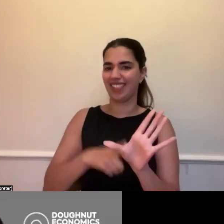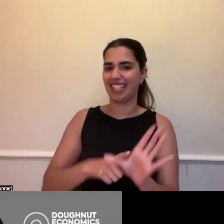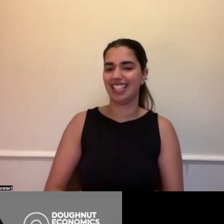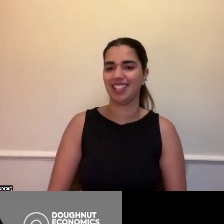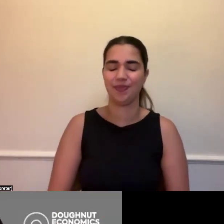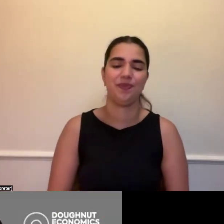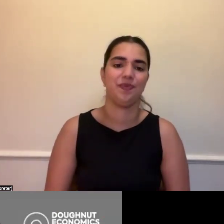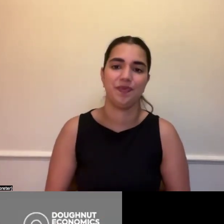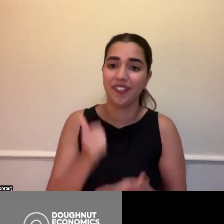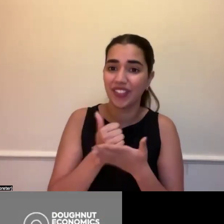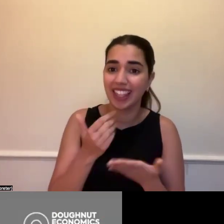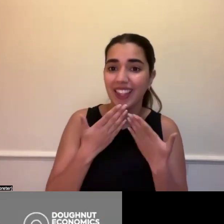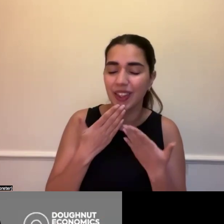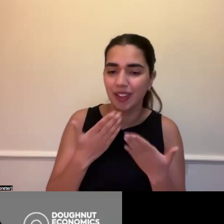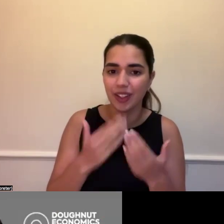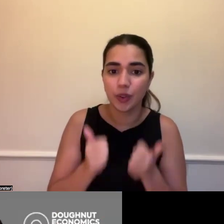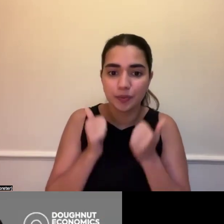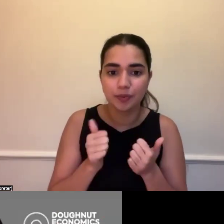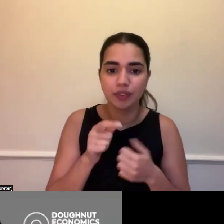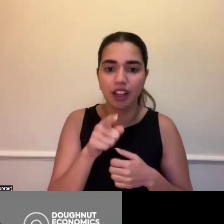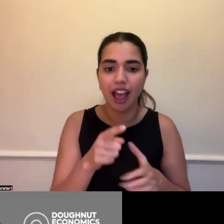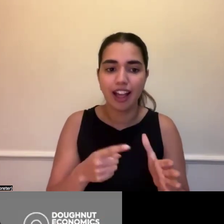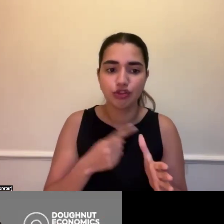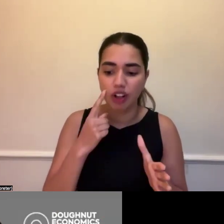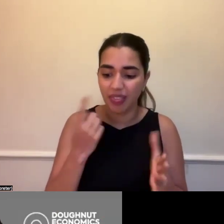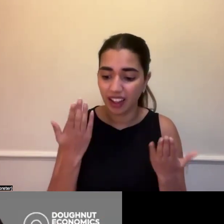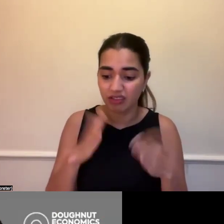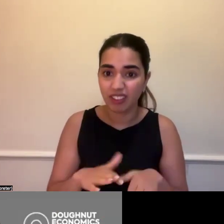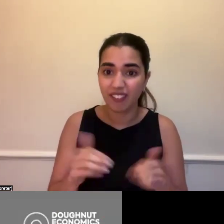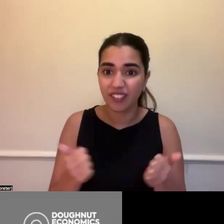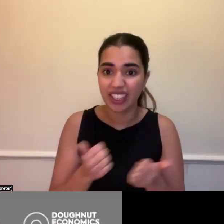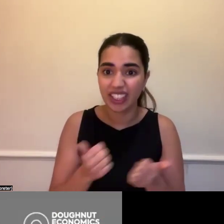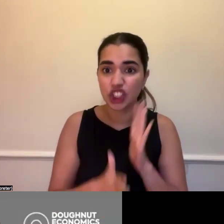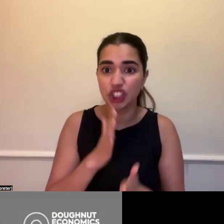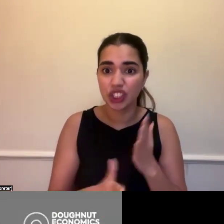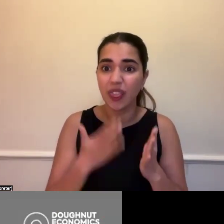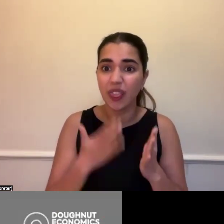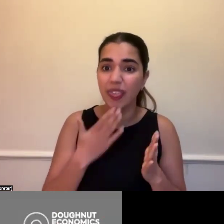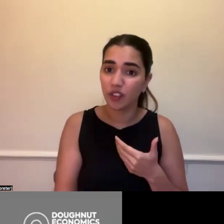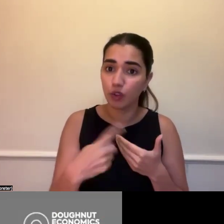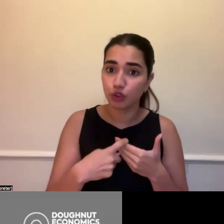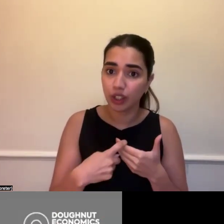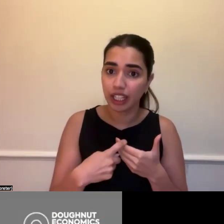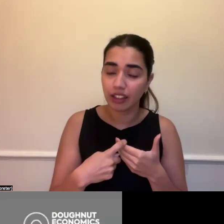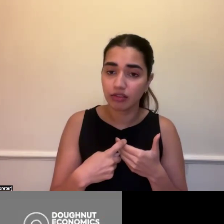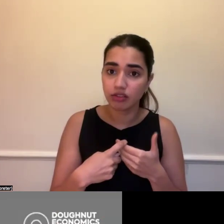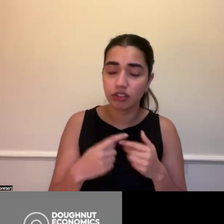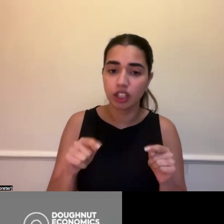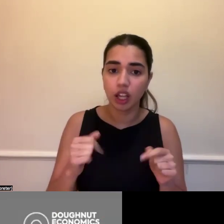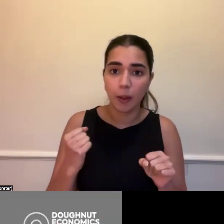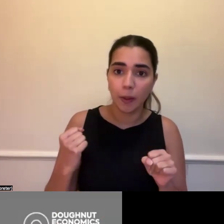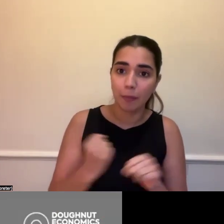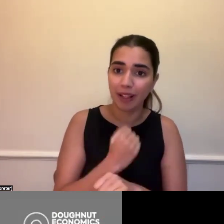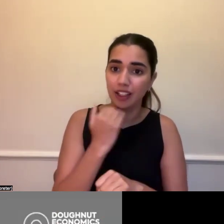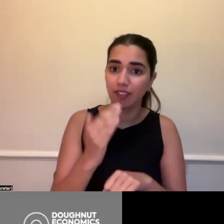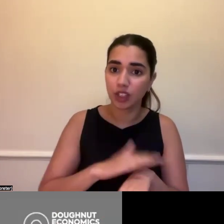Fantastic. Thank you. Right. Well, I'd say we're at the end. Thank you so much for joining this making time to